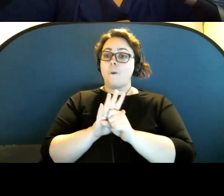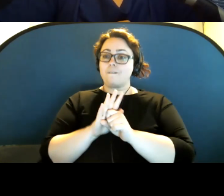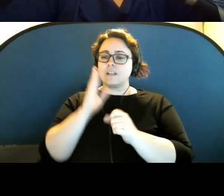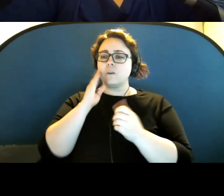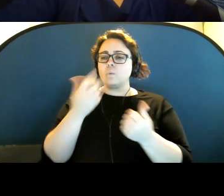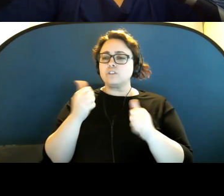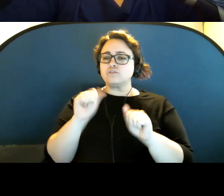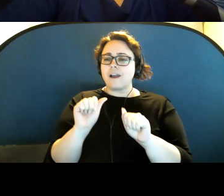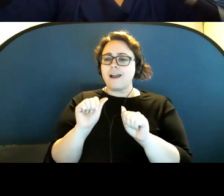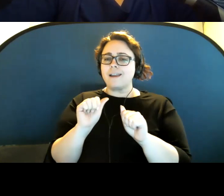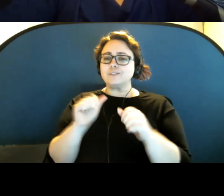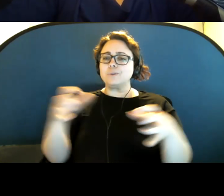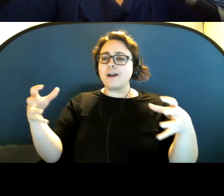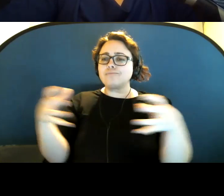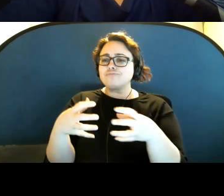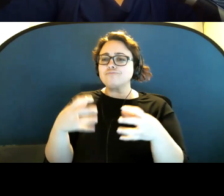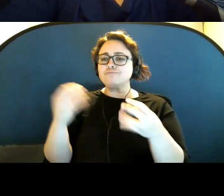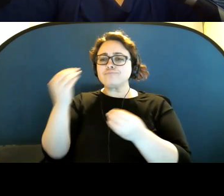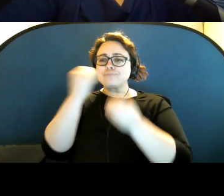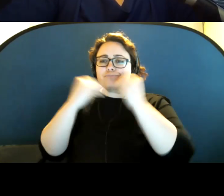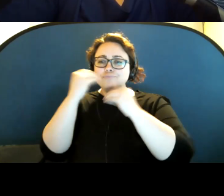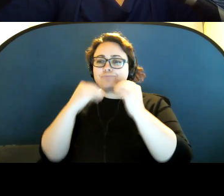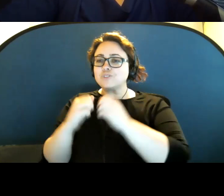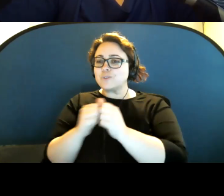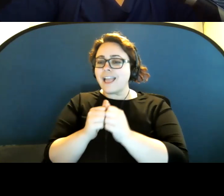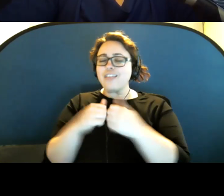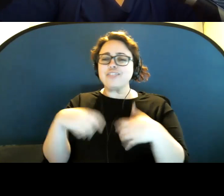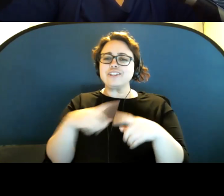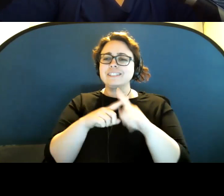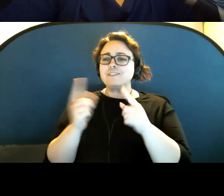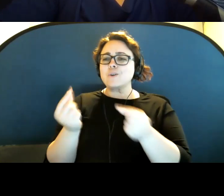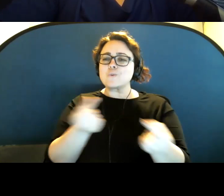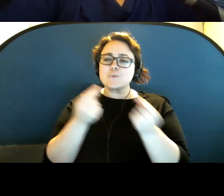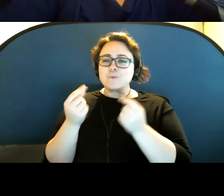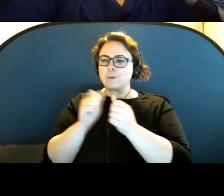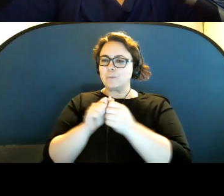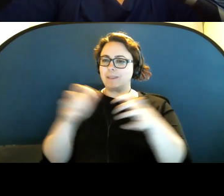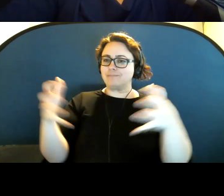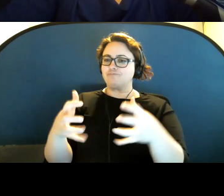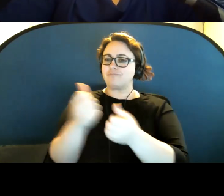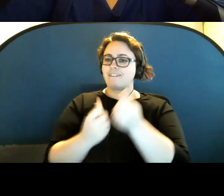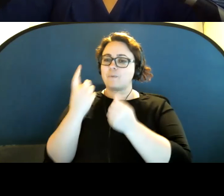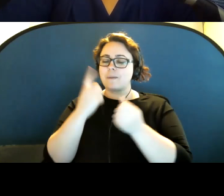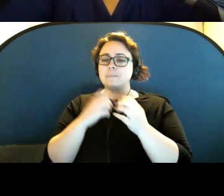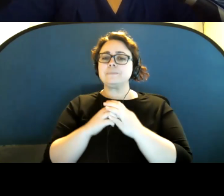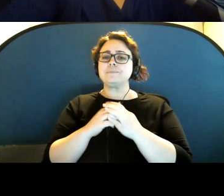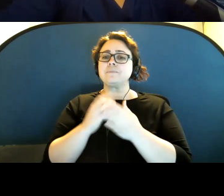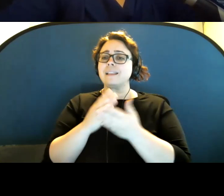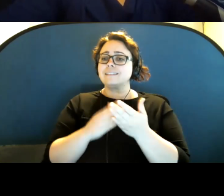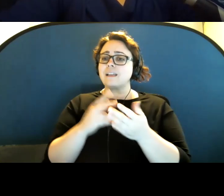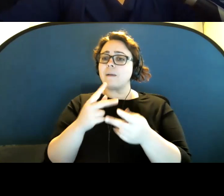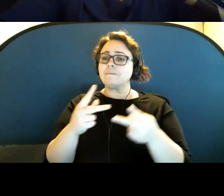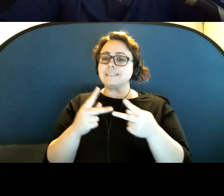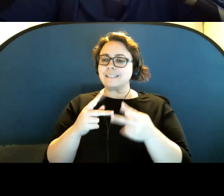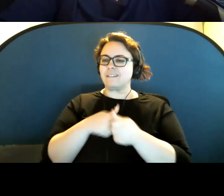had communal dining and activities. Some facilities are having, kind of going with the tiers.